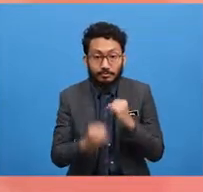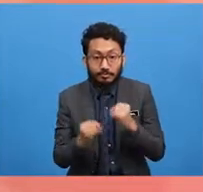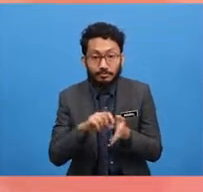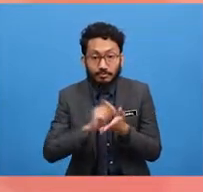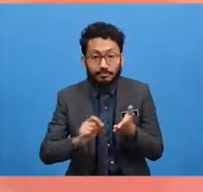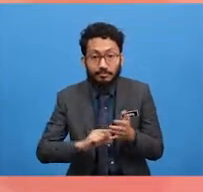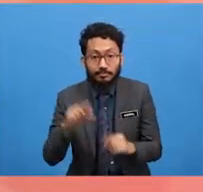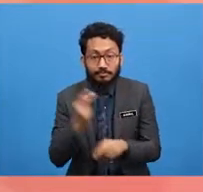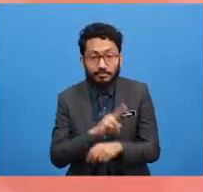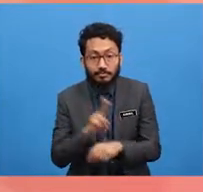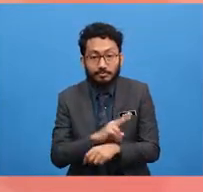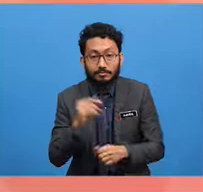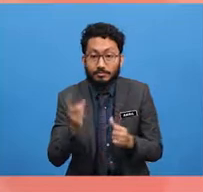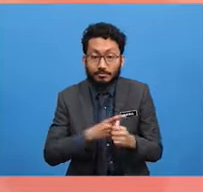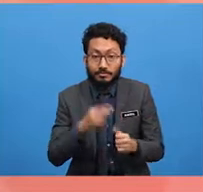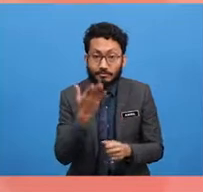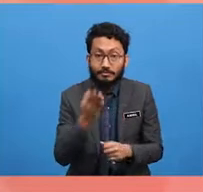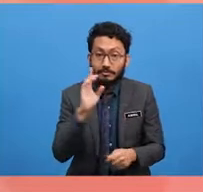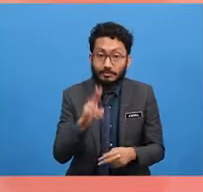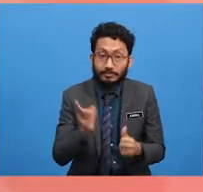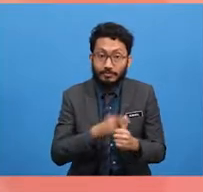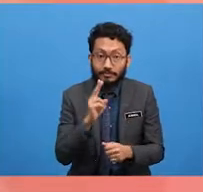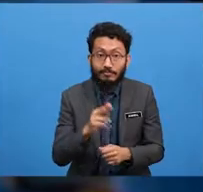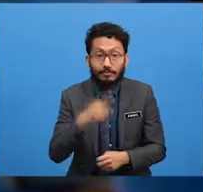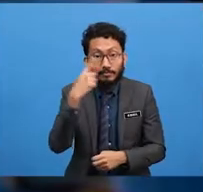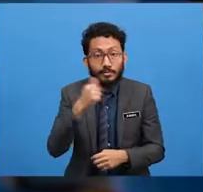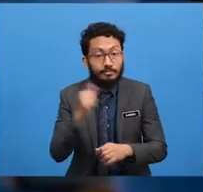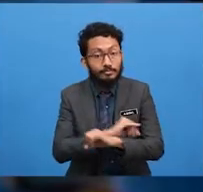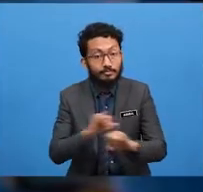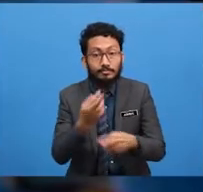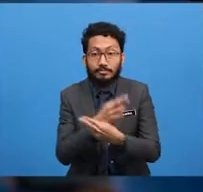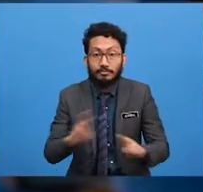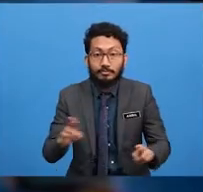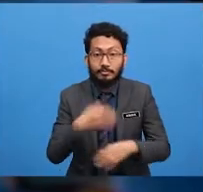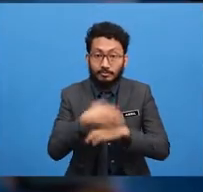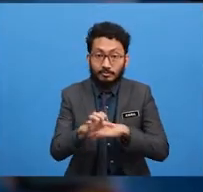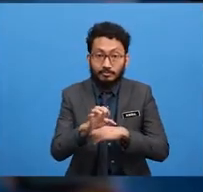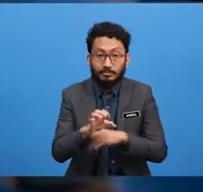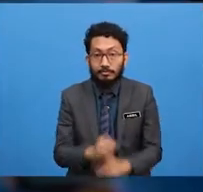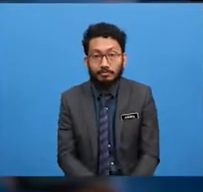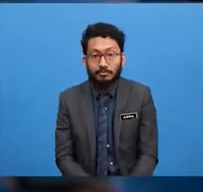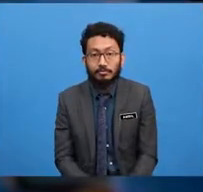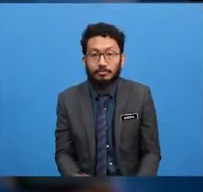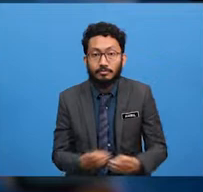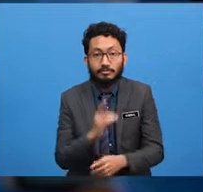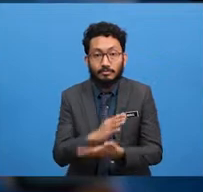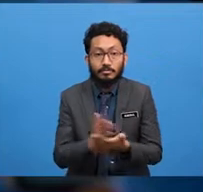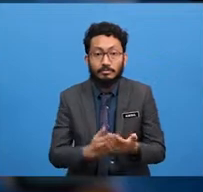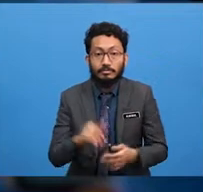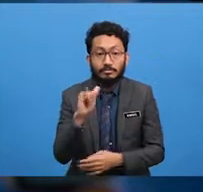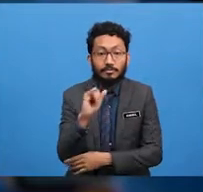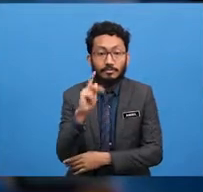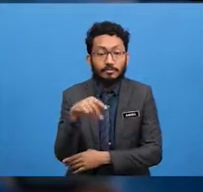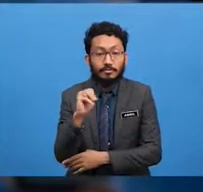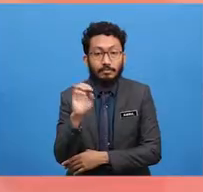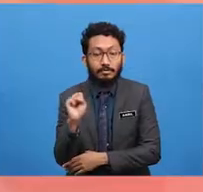name because this is an informal email. Here's some tips to write an informal letter or email